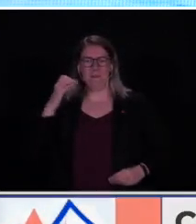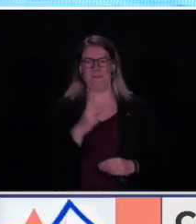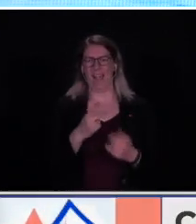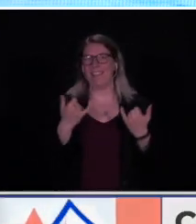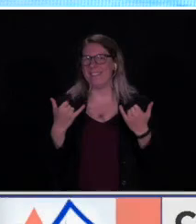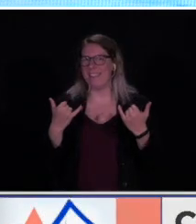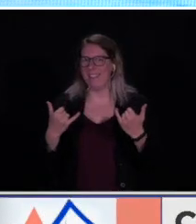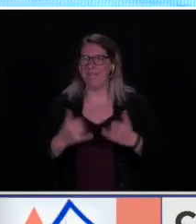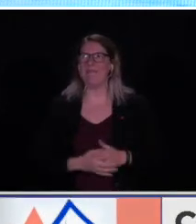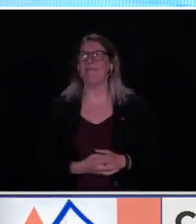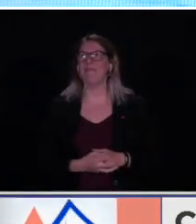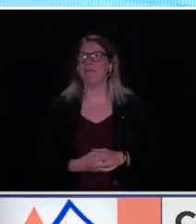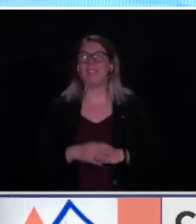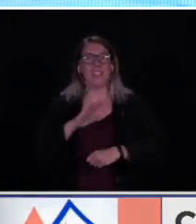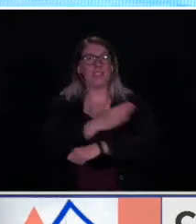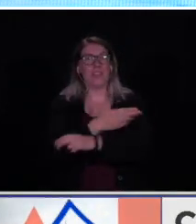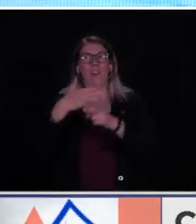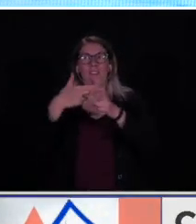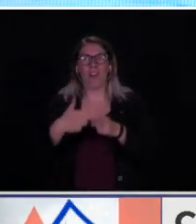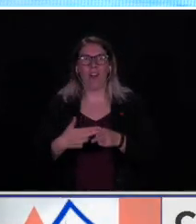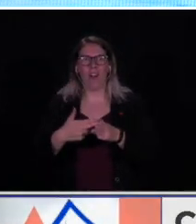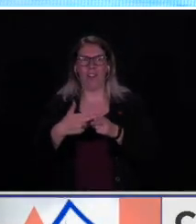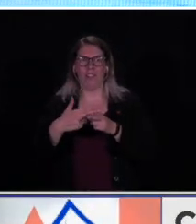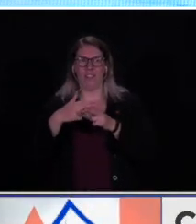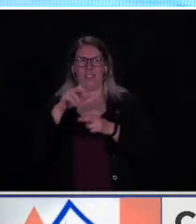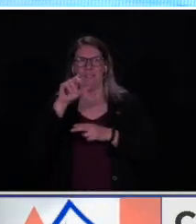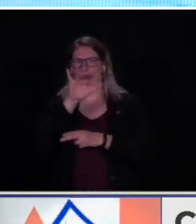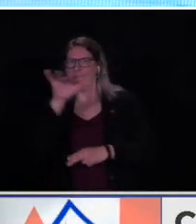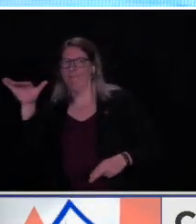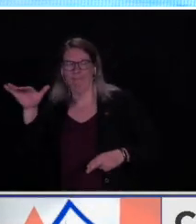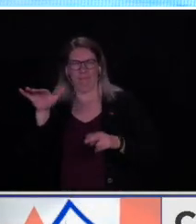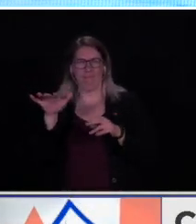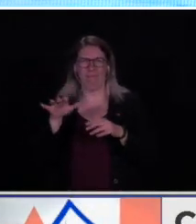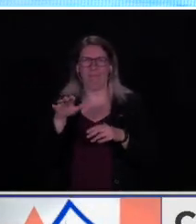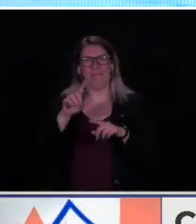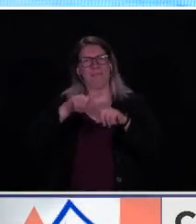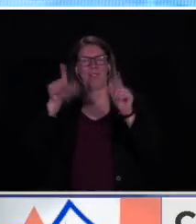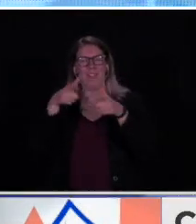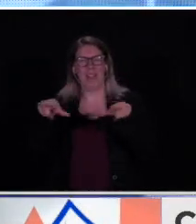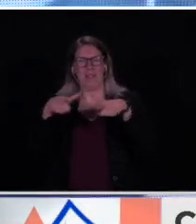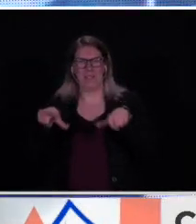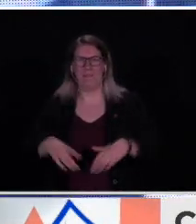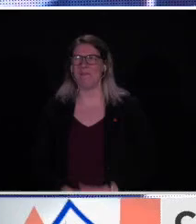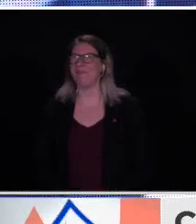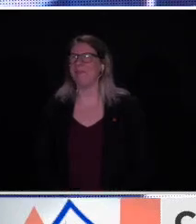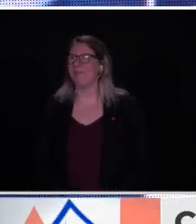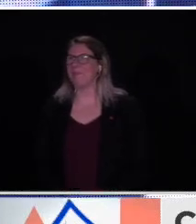today. The song is called Te Amo Mucho.